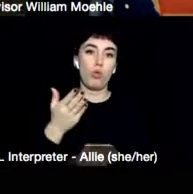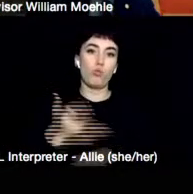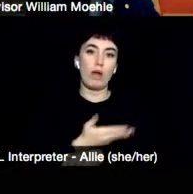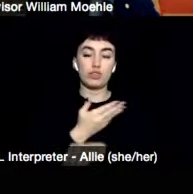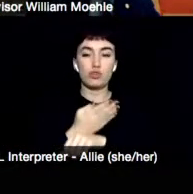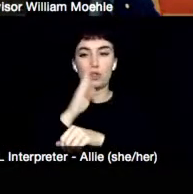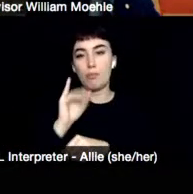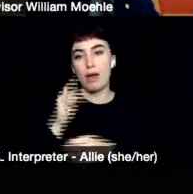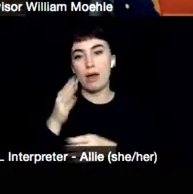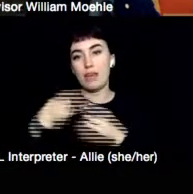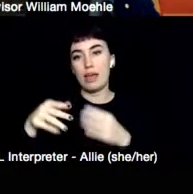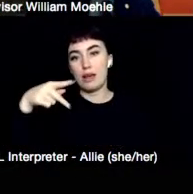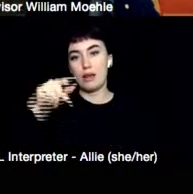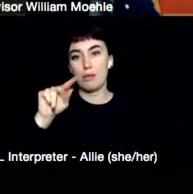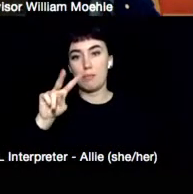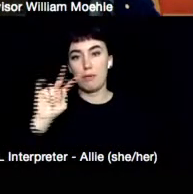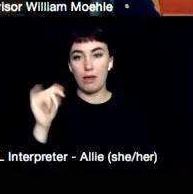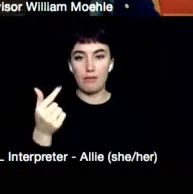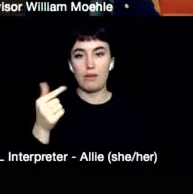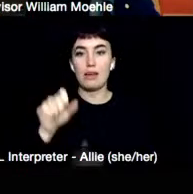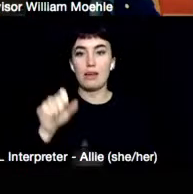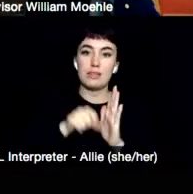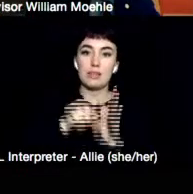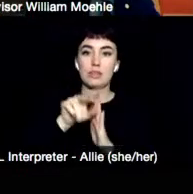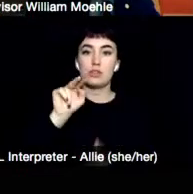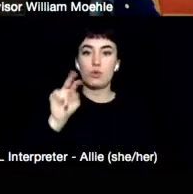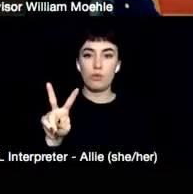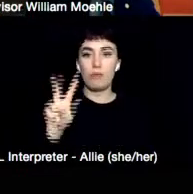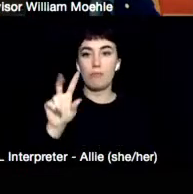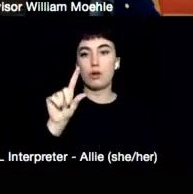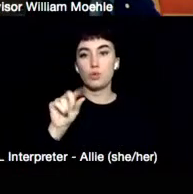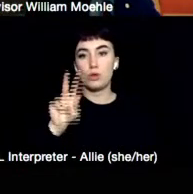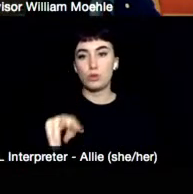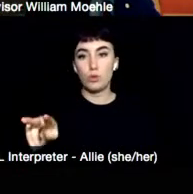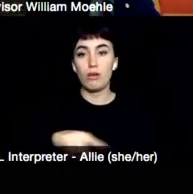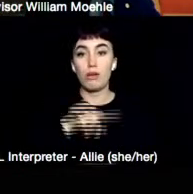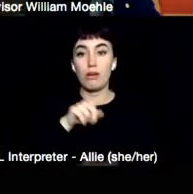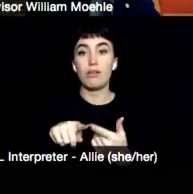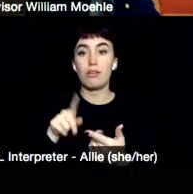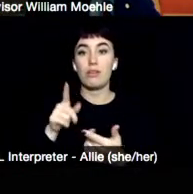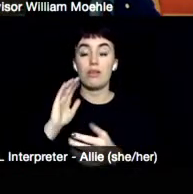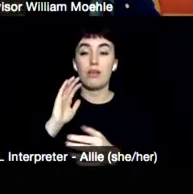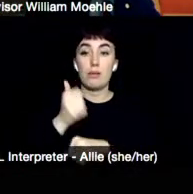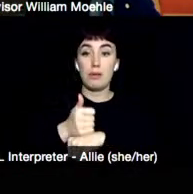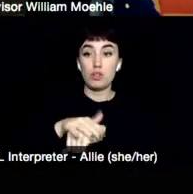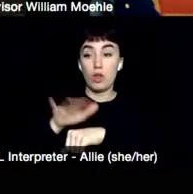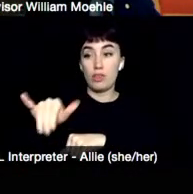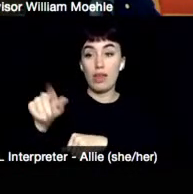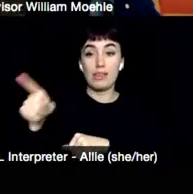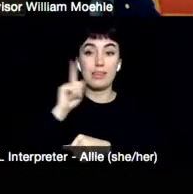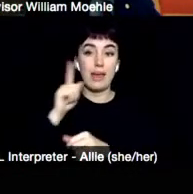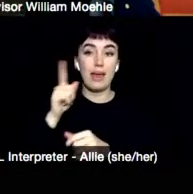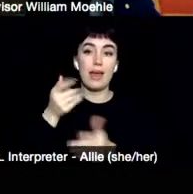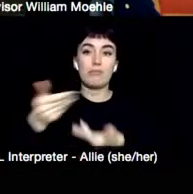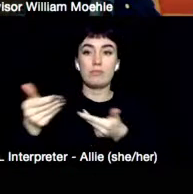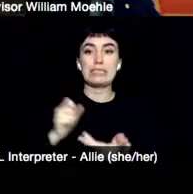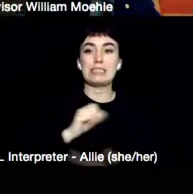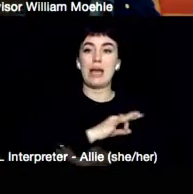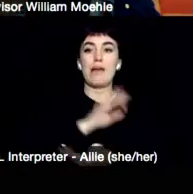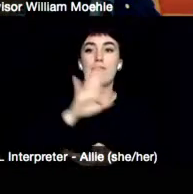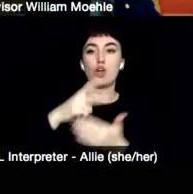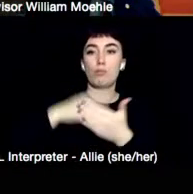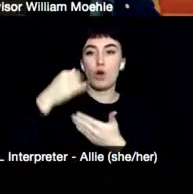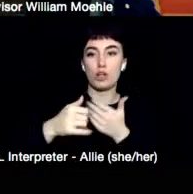end of paving season. So by the end of November of 2022, and then they staff the project accordingly.